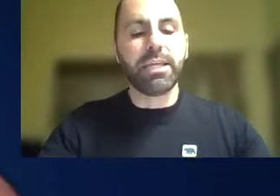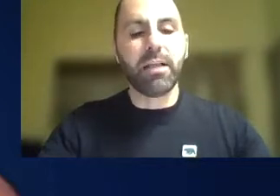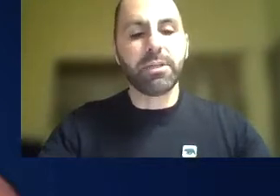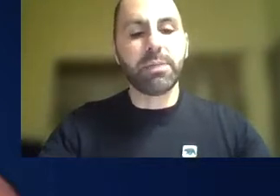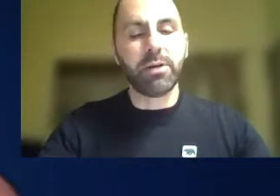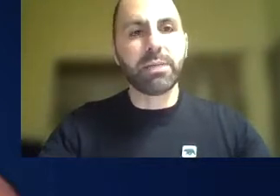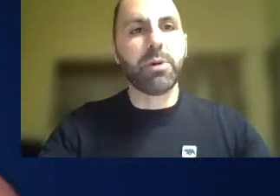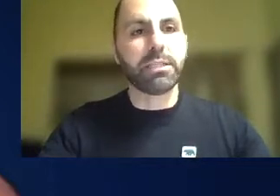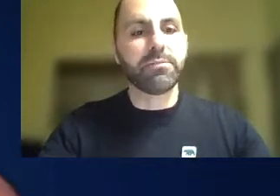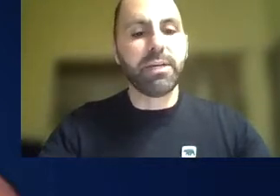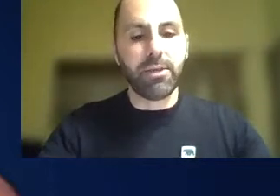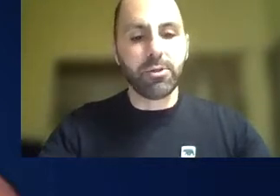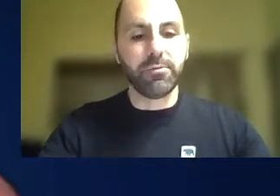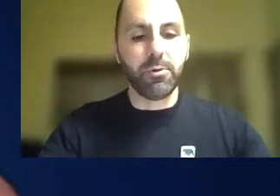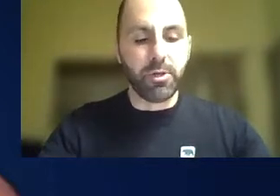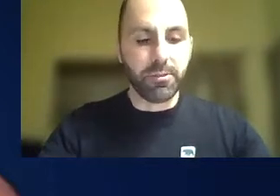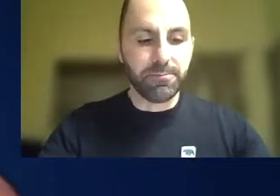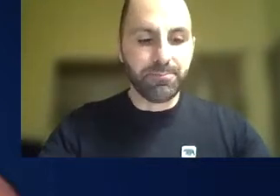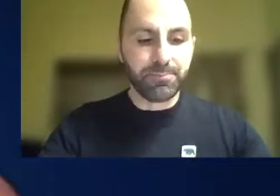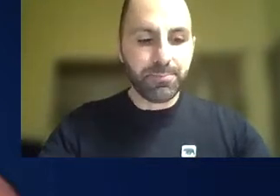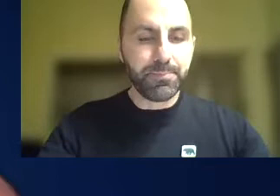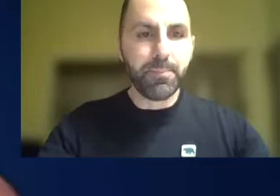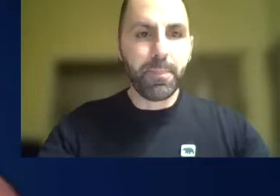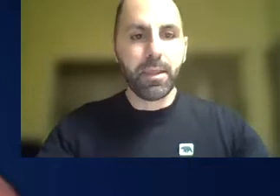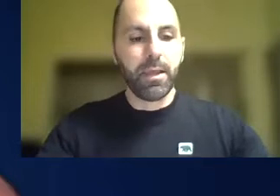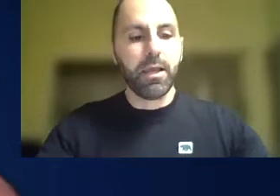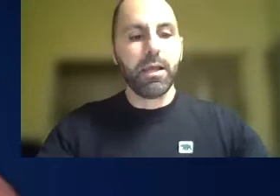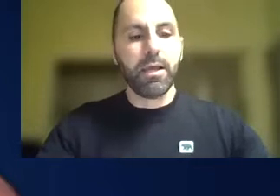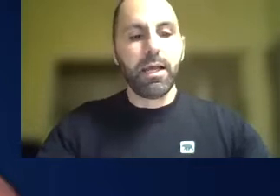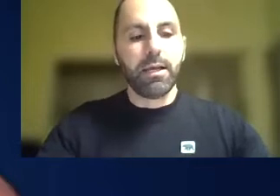become part of the California Democratic Party's financial future.